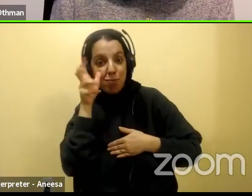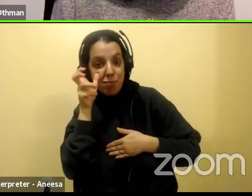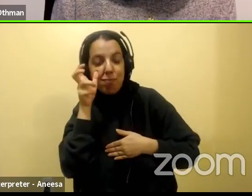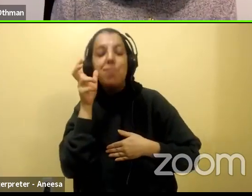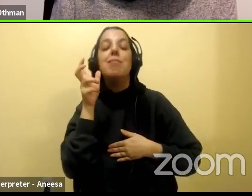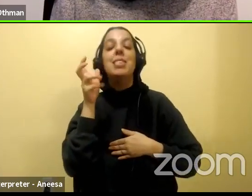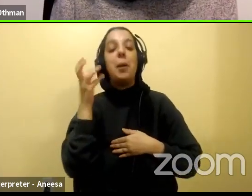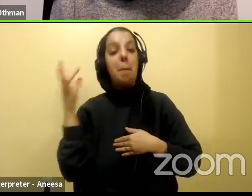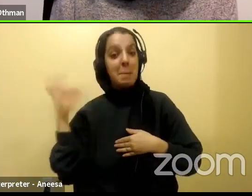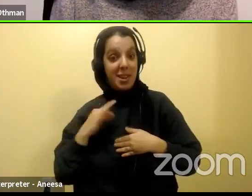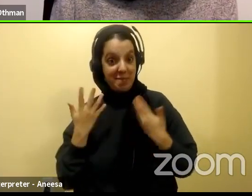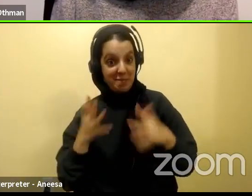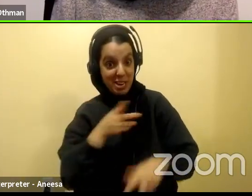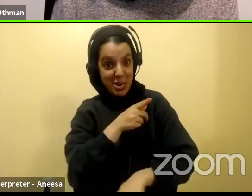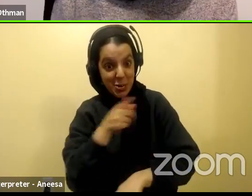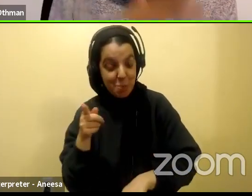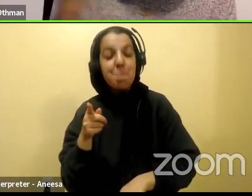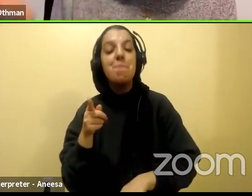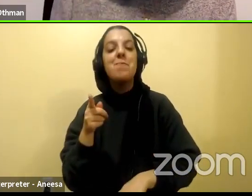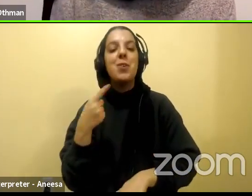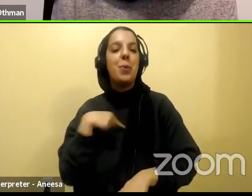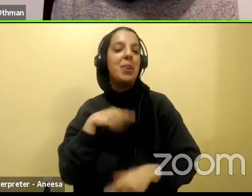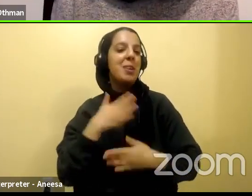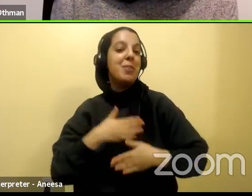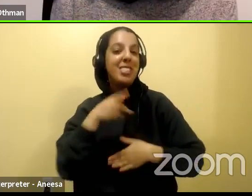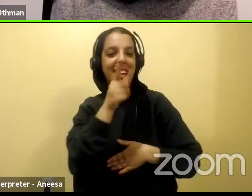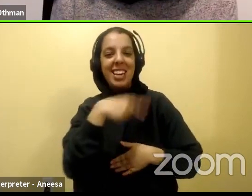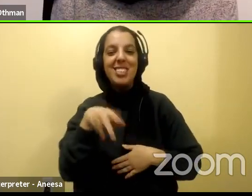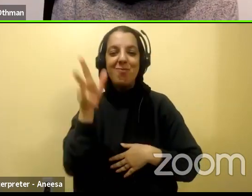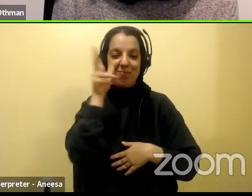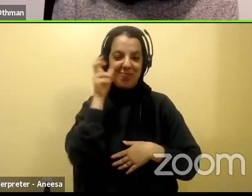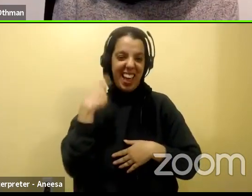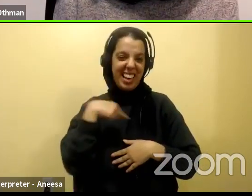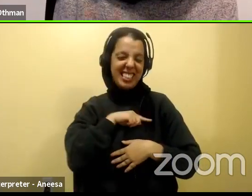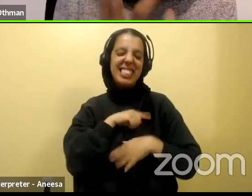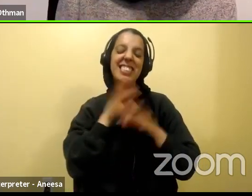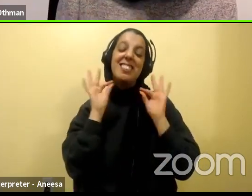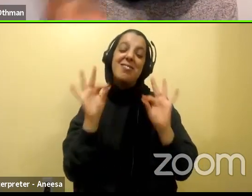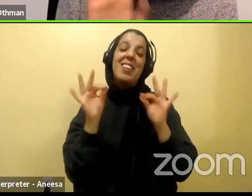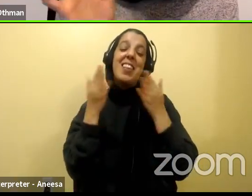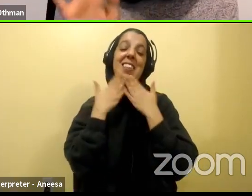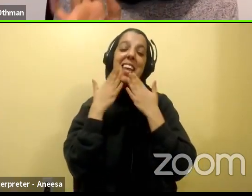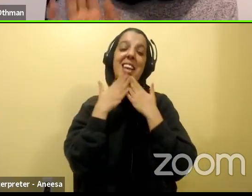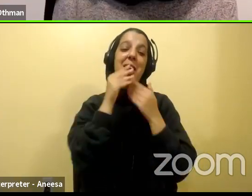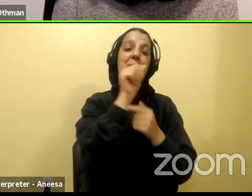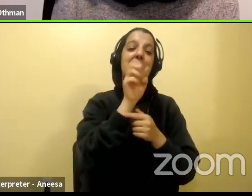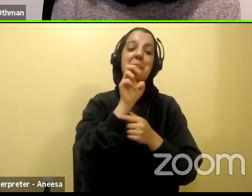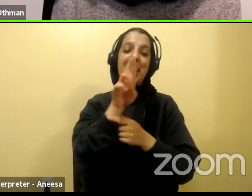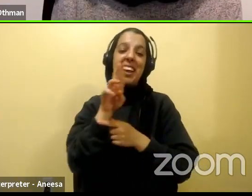And we appreciate your viewing. Thank you, Abir, and